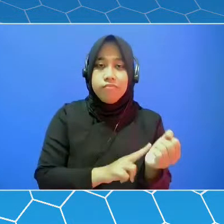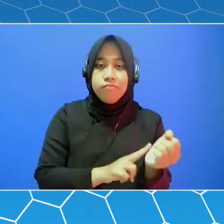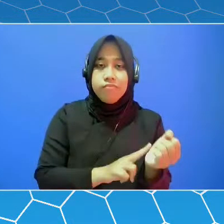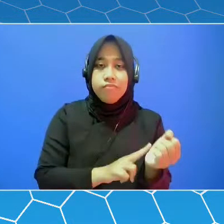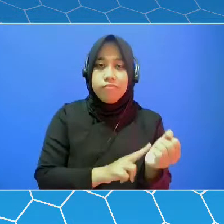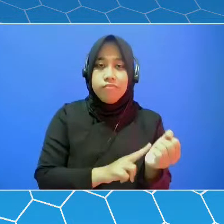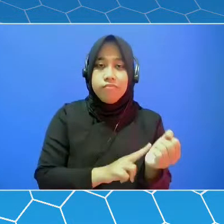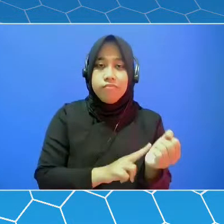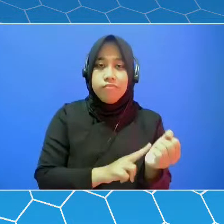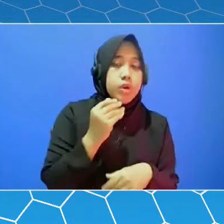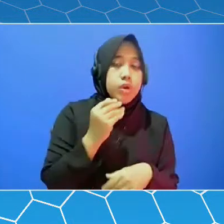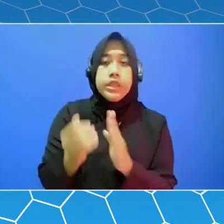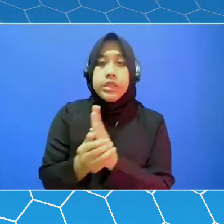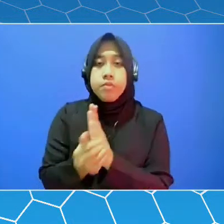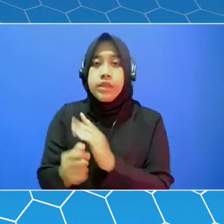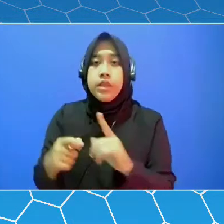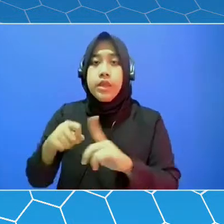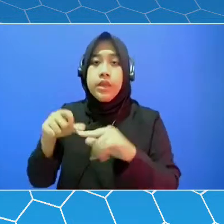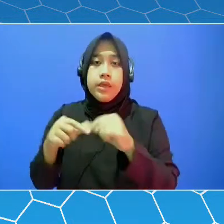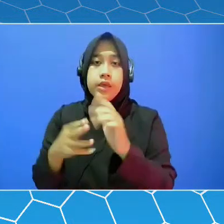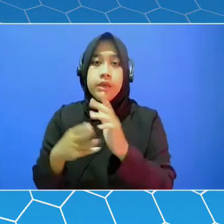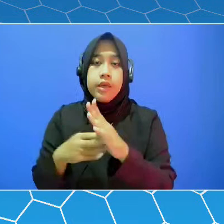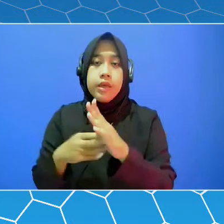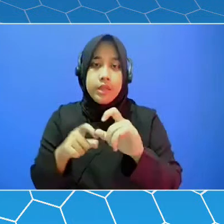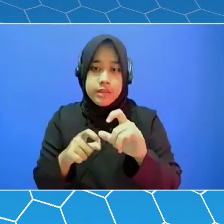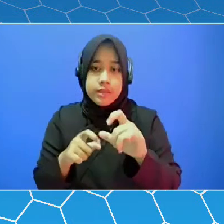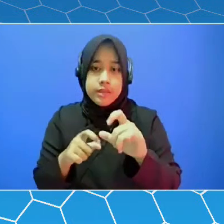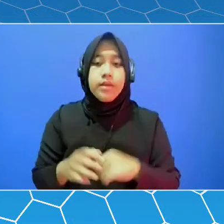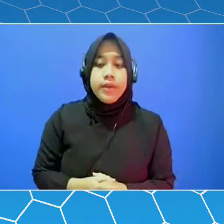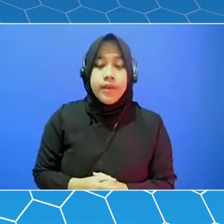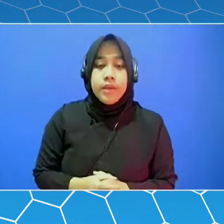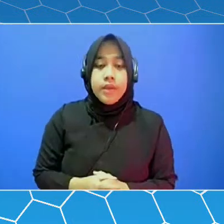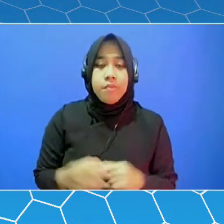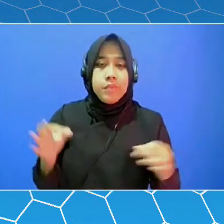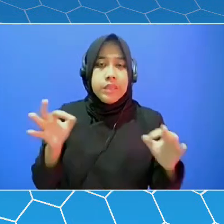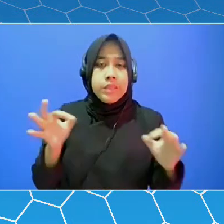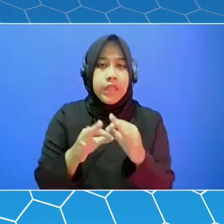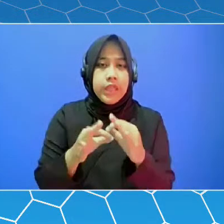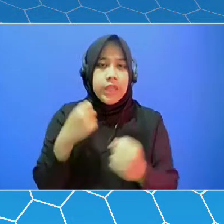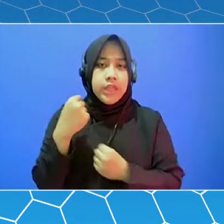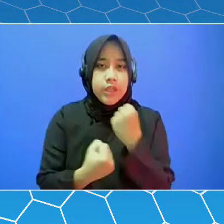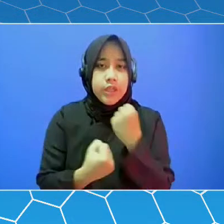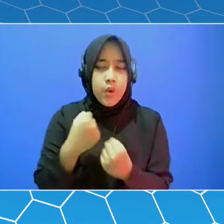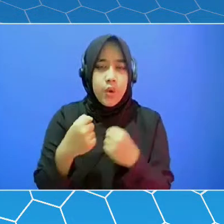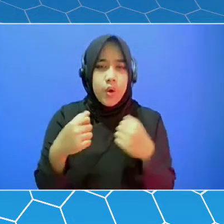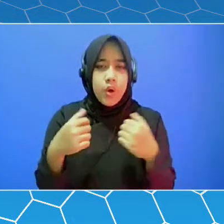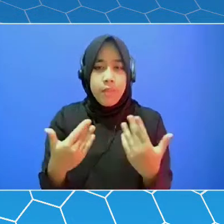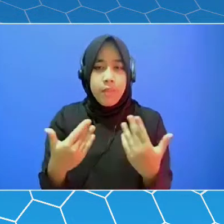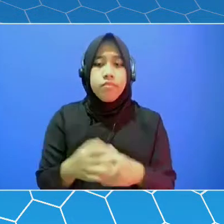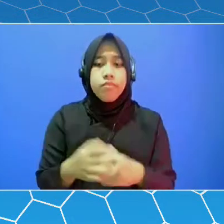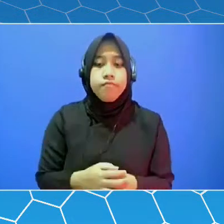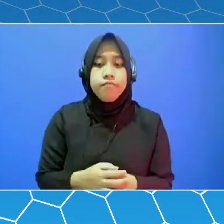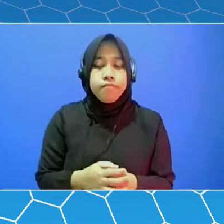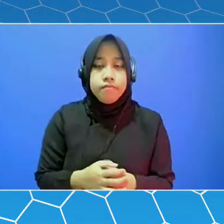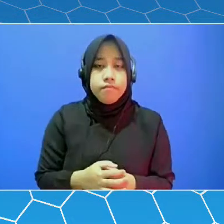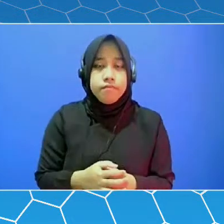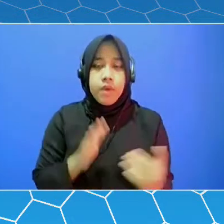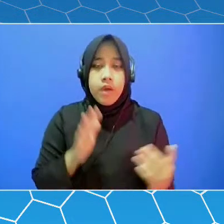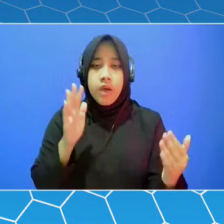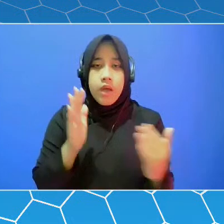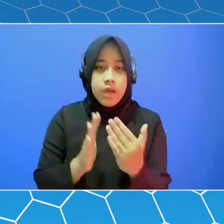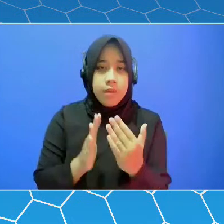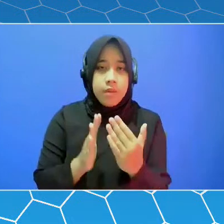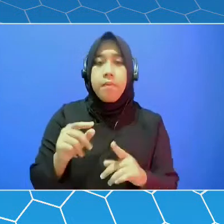And this graph showed approach that worldwide to overcome the disruption in NCD care throughout the pandemic era. The telemedicine